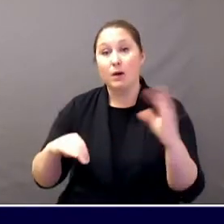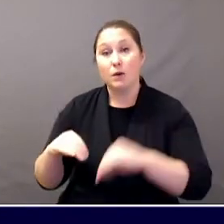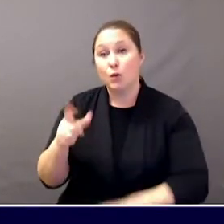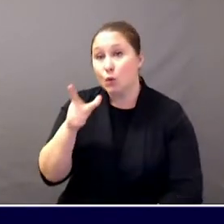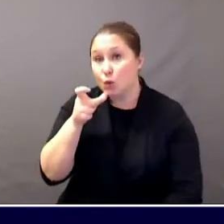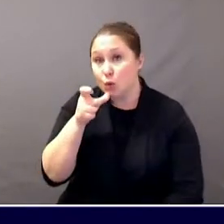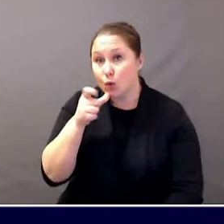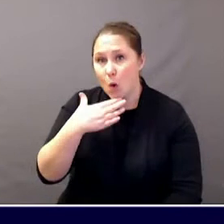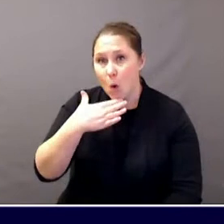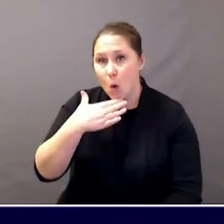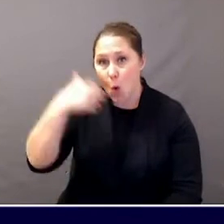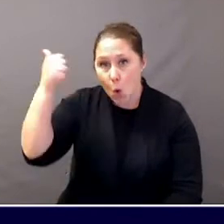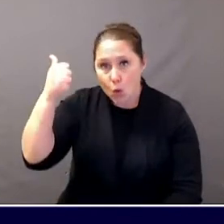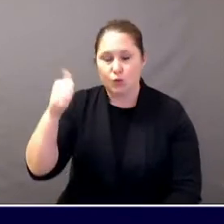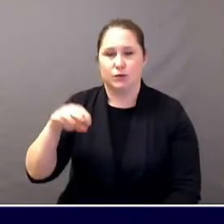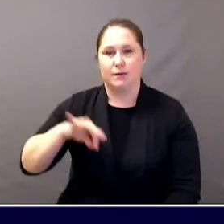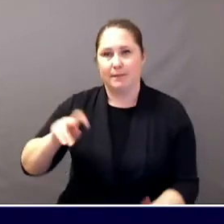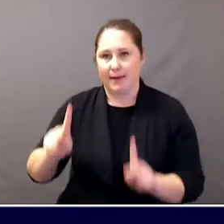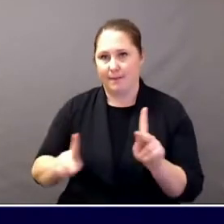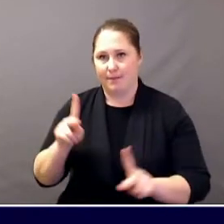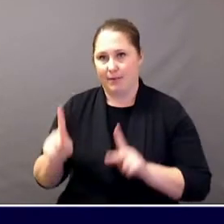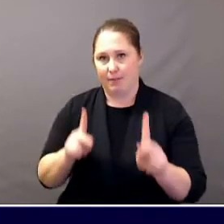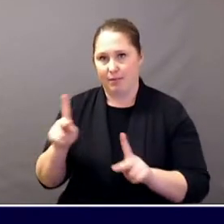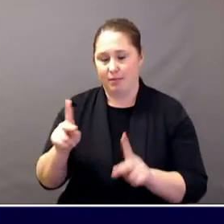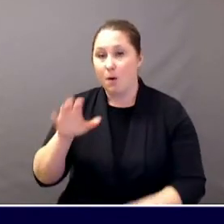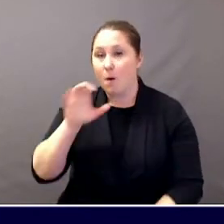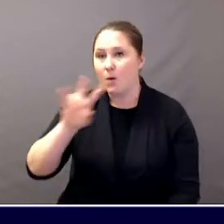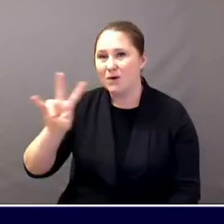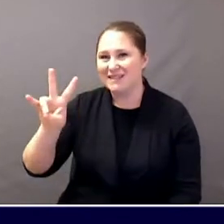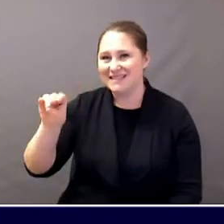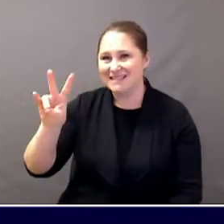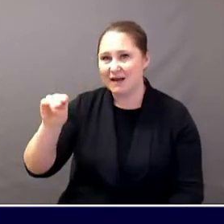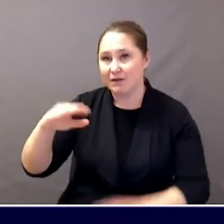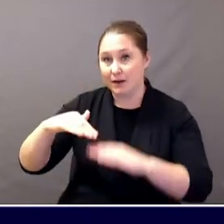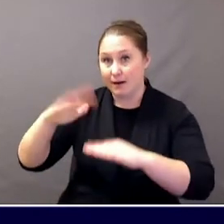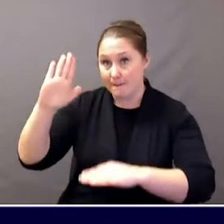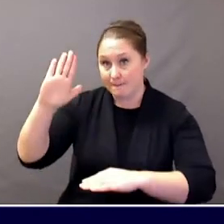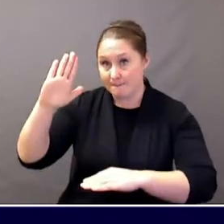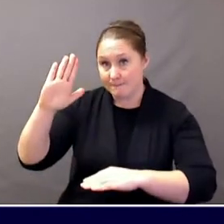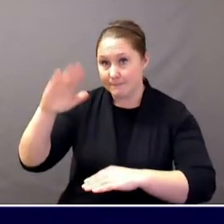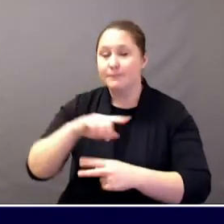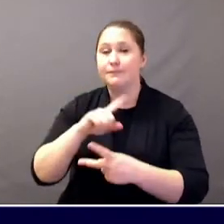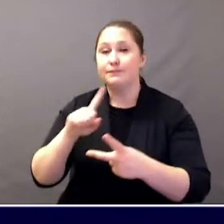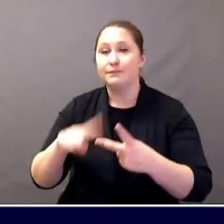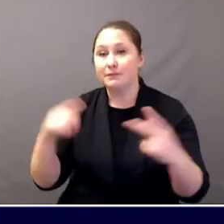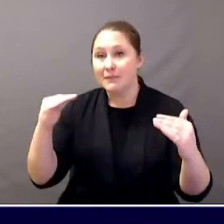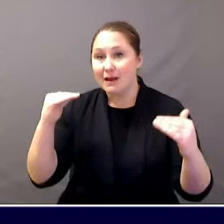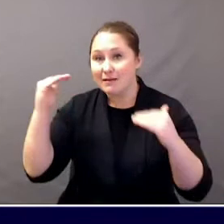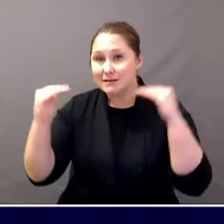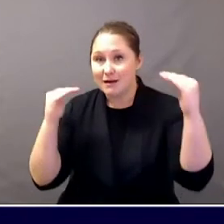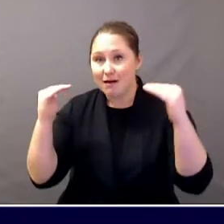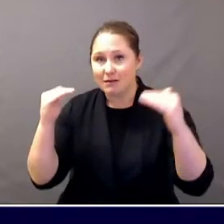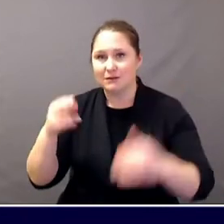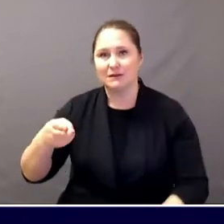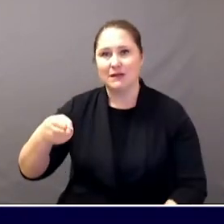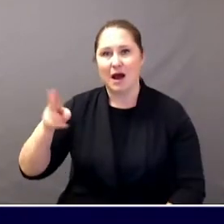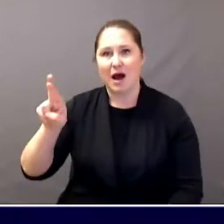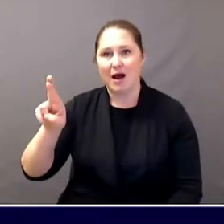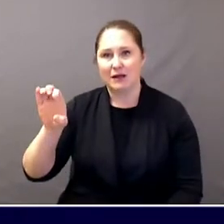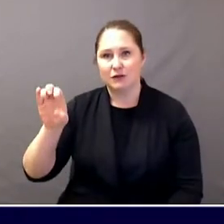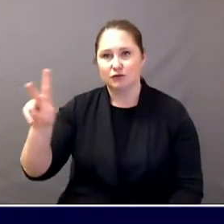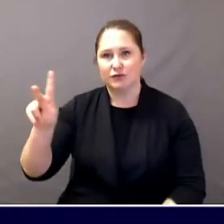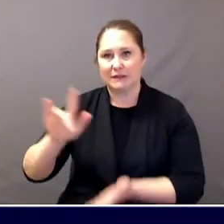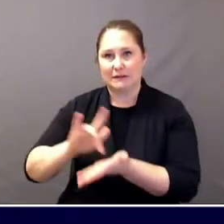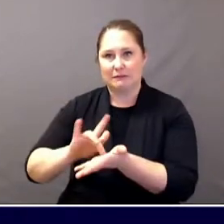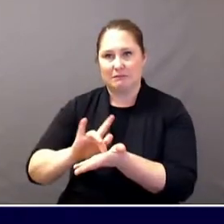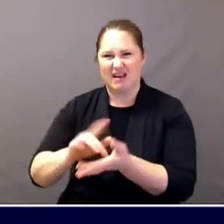people, beginning with those who are 70 and older and adults with high-risk medical conditions. And we hope to move into